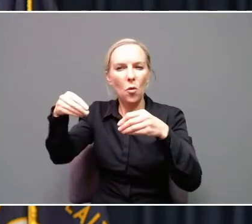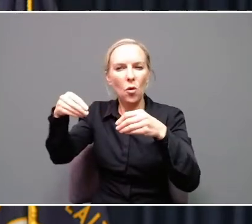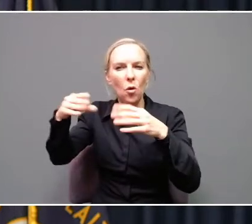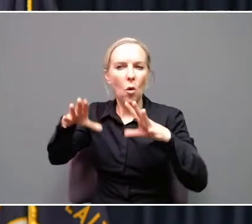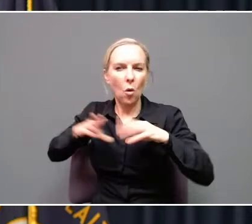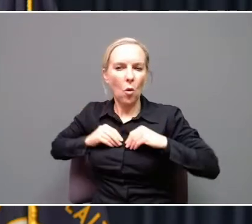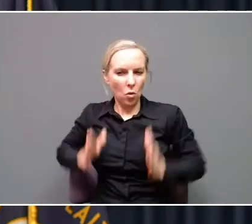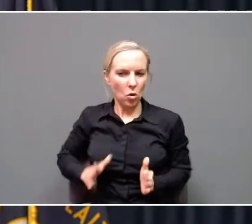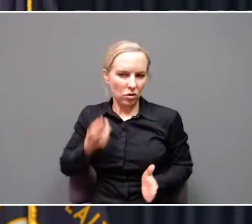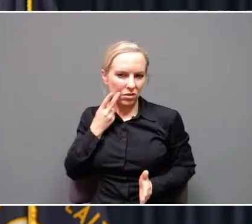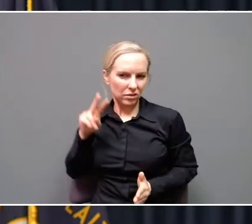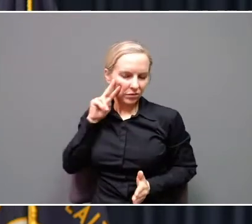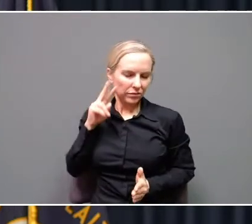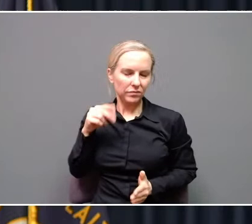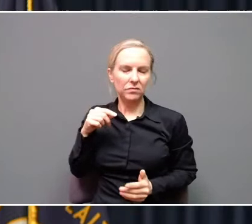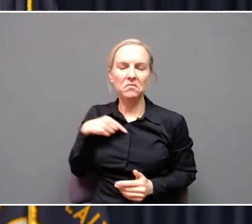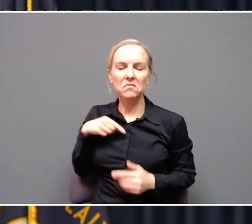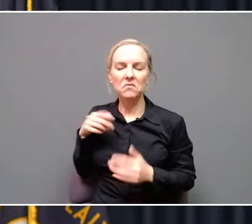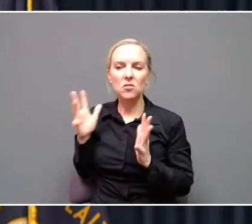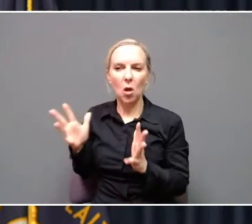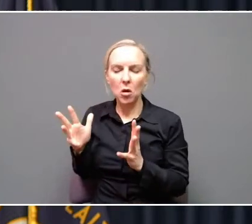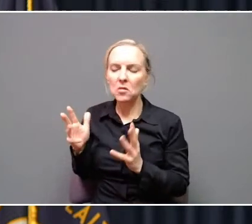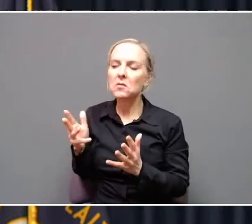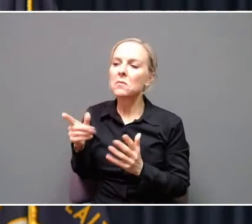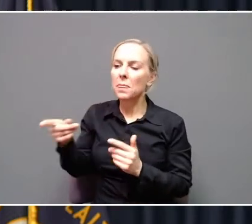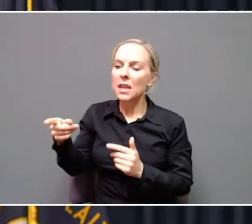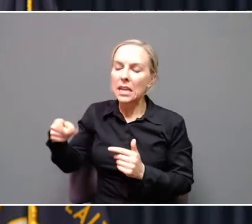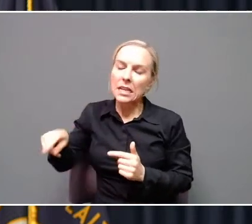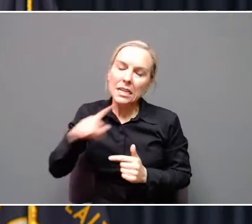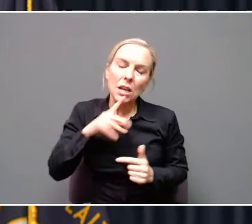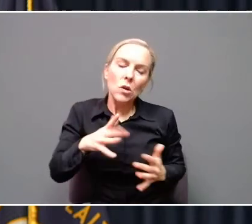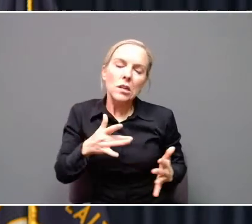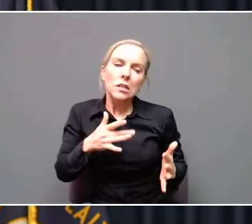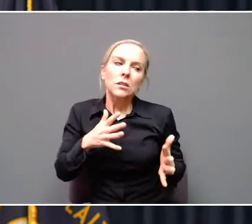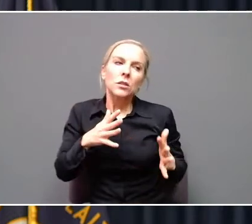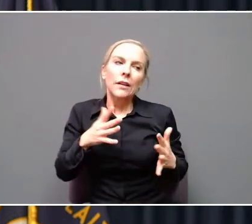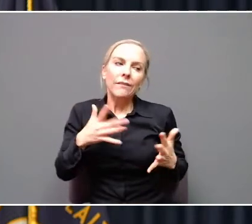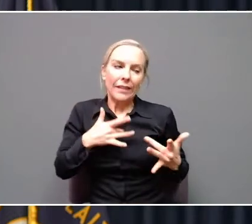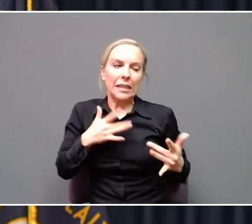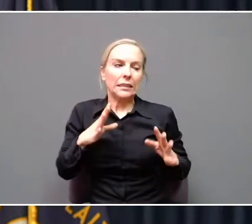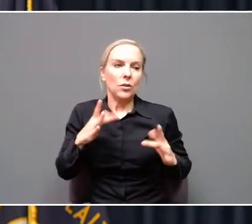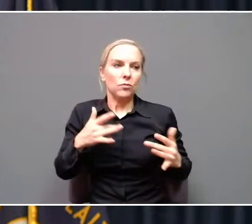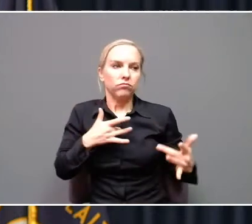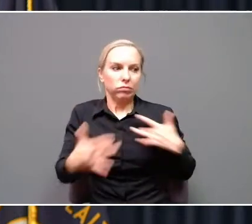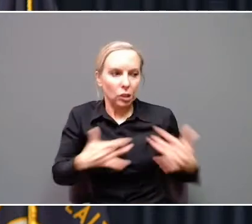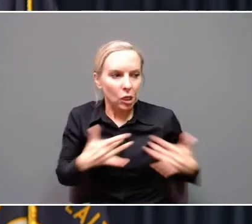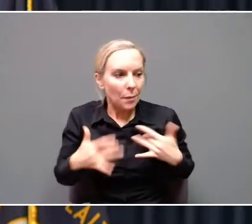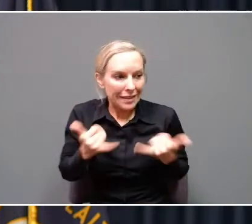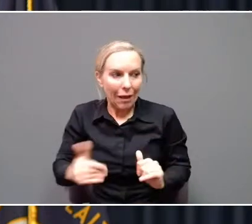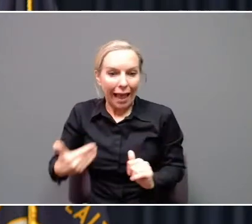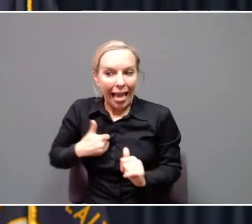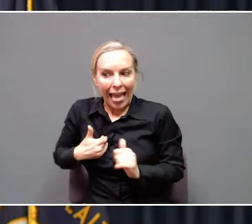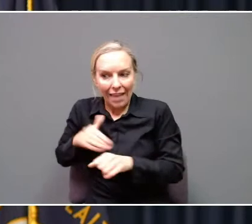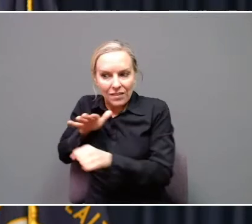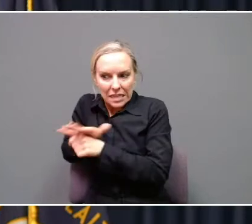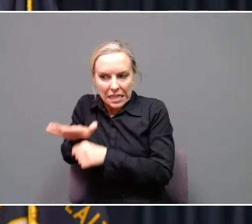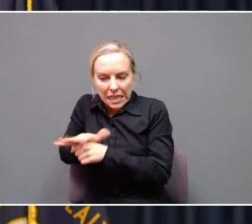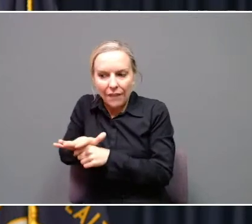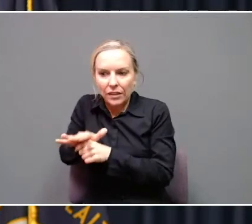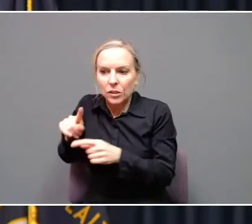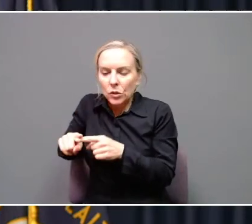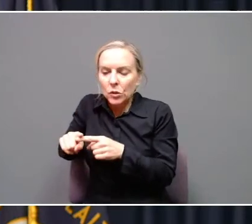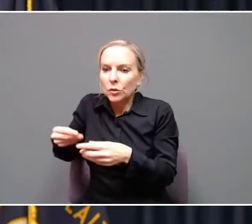on one of my trips, and they said that it's worrisome, but they still have product, and they've still been able to meet their family's